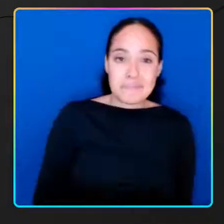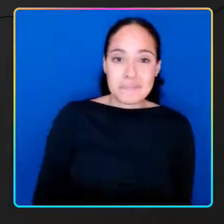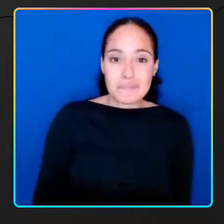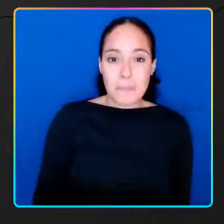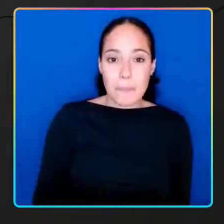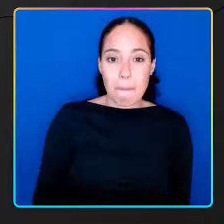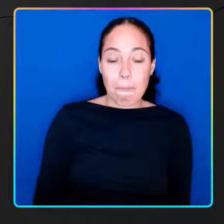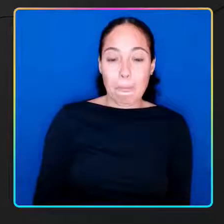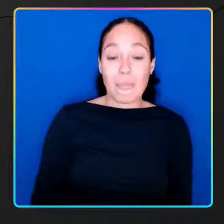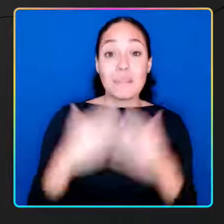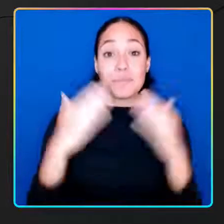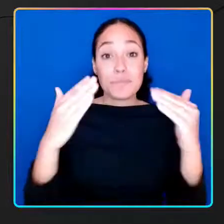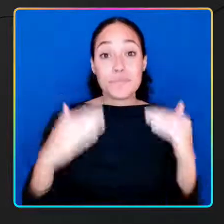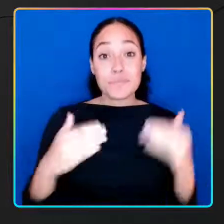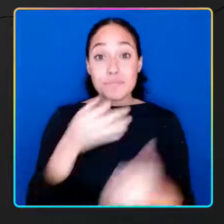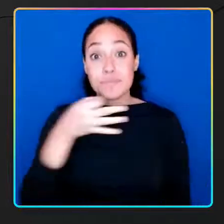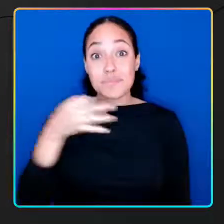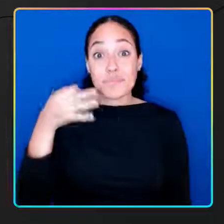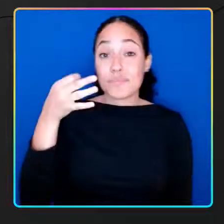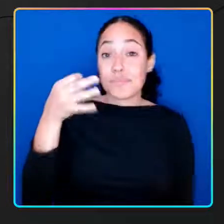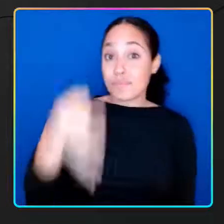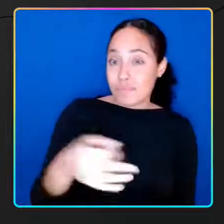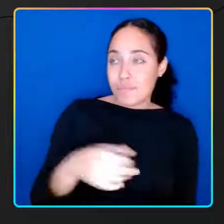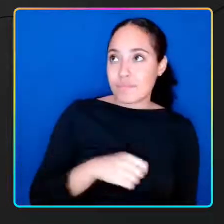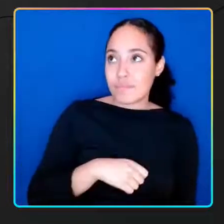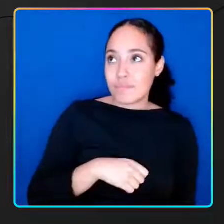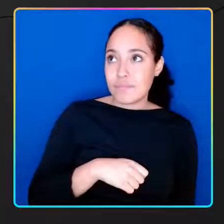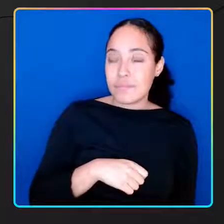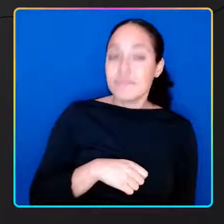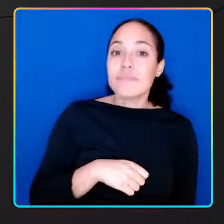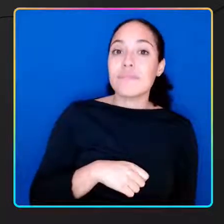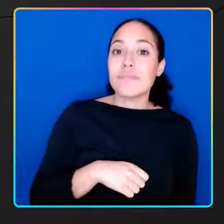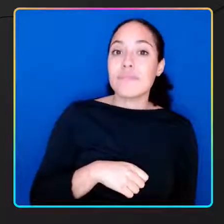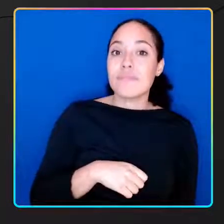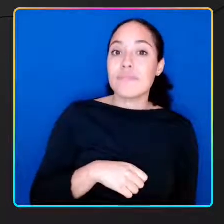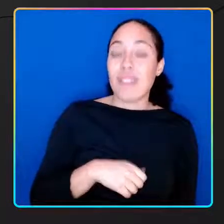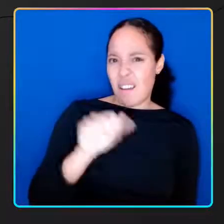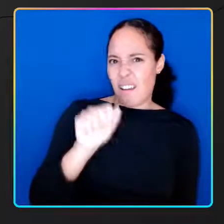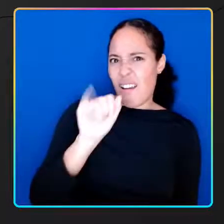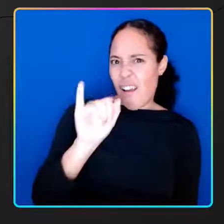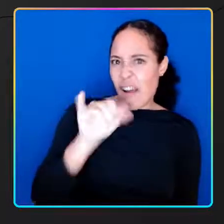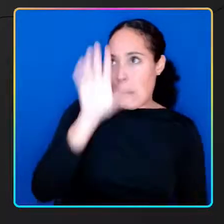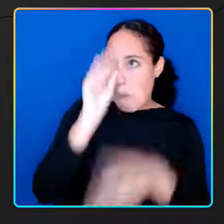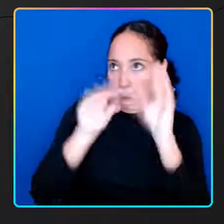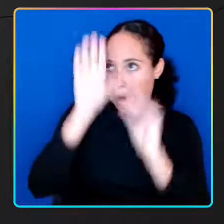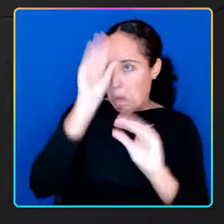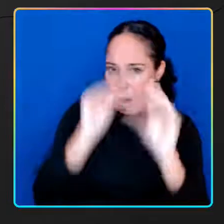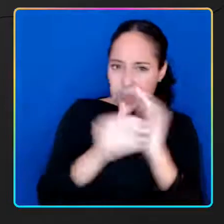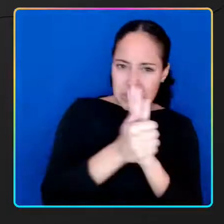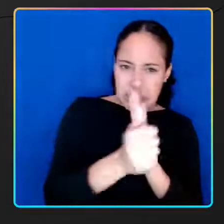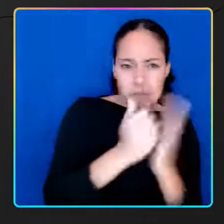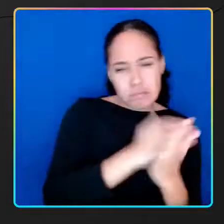3. So what's the most useful thing you've learned in AI?